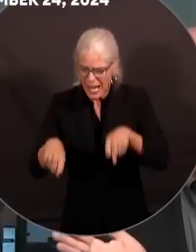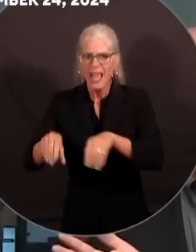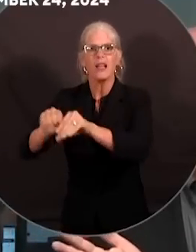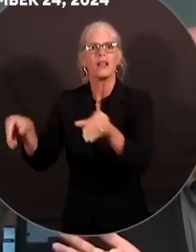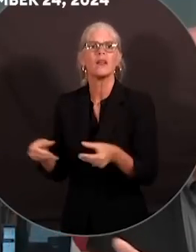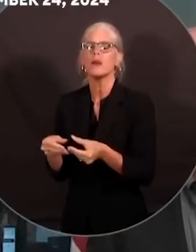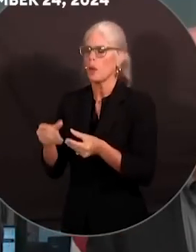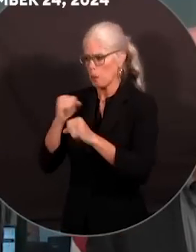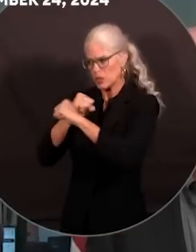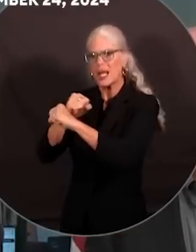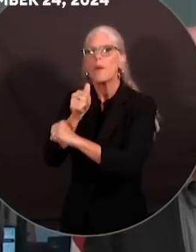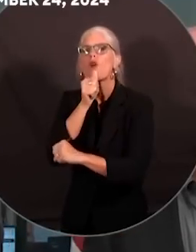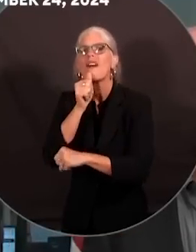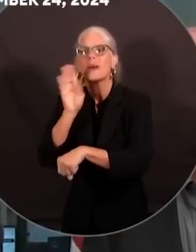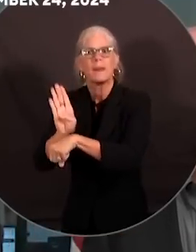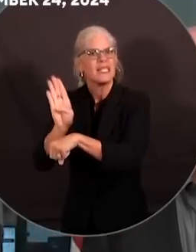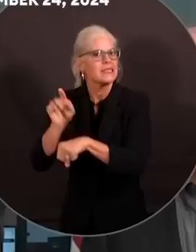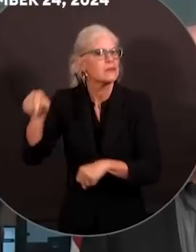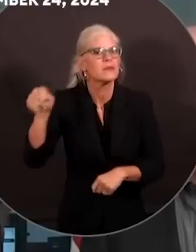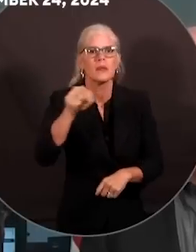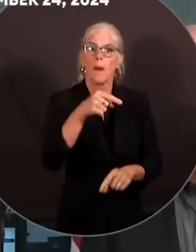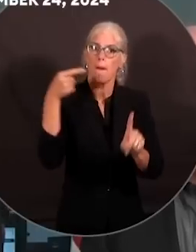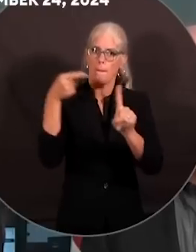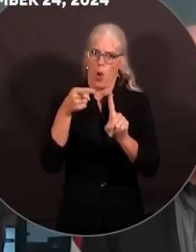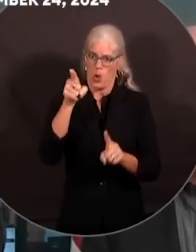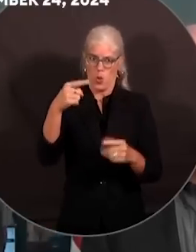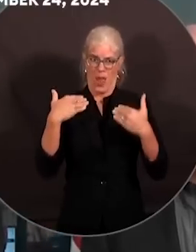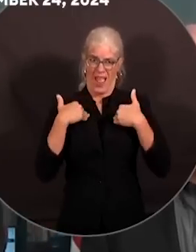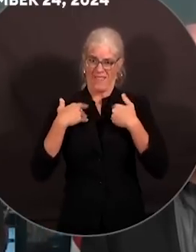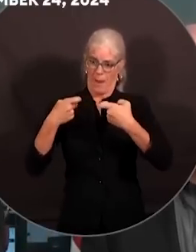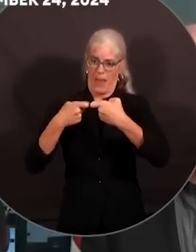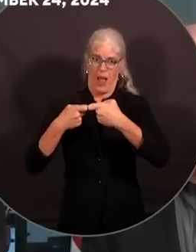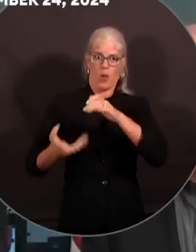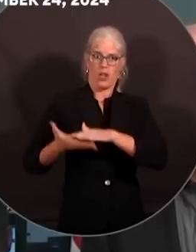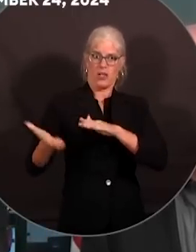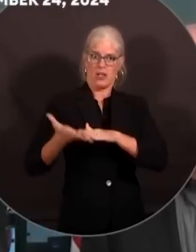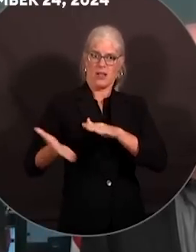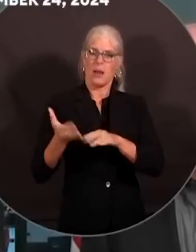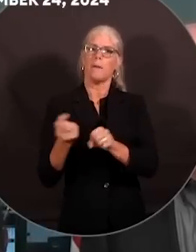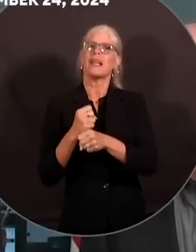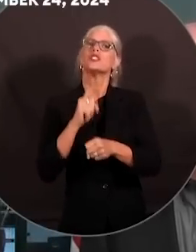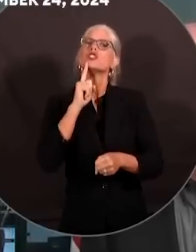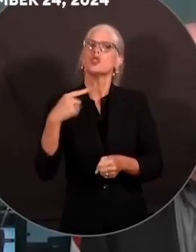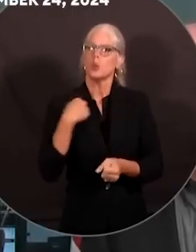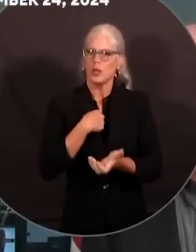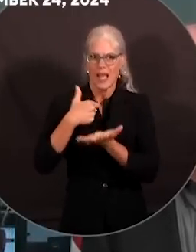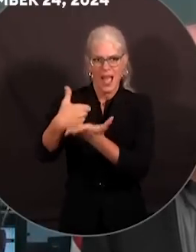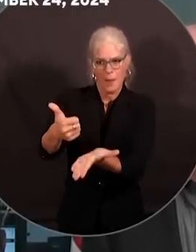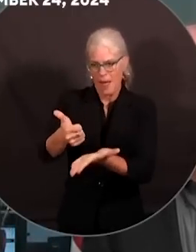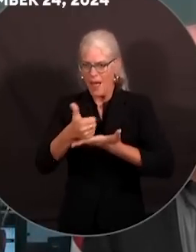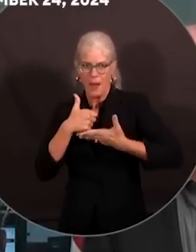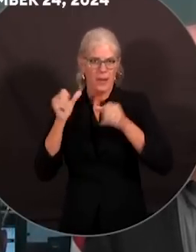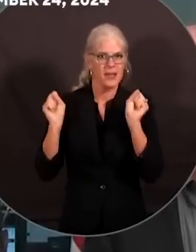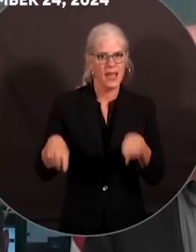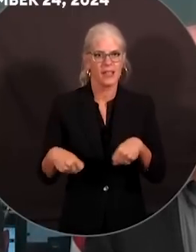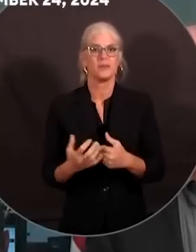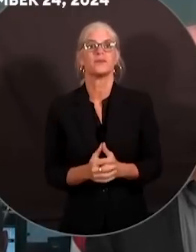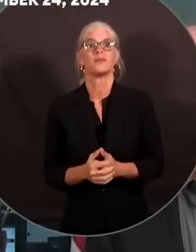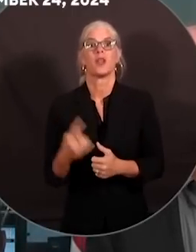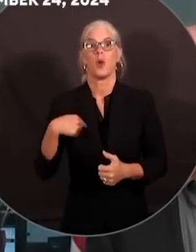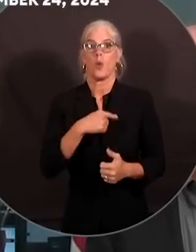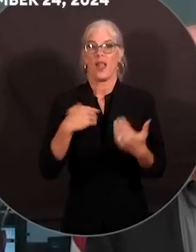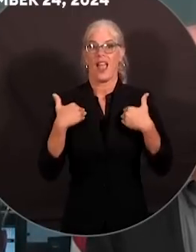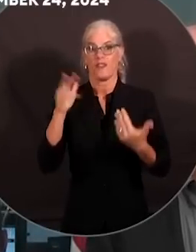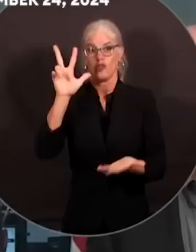what difference does it make if you get the power back on? And we want to make sure that we're helping in any way that we can. We have 3,000 Florida